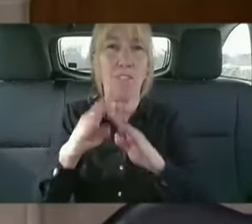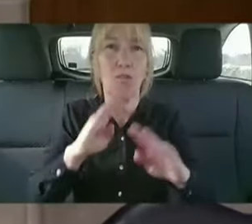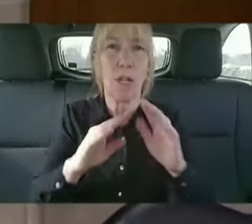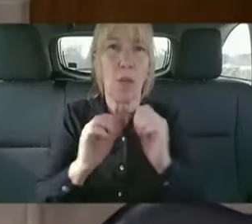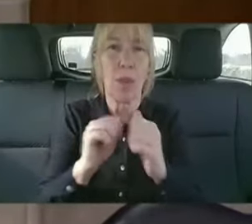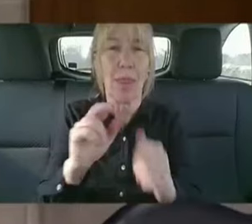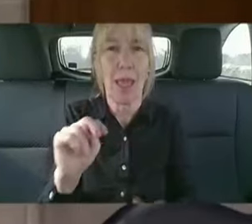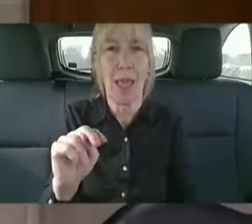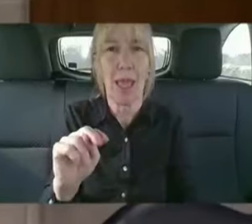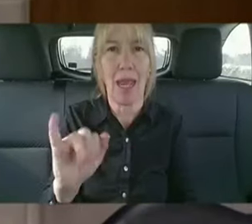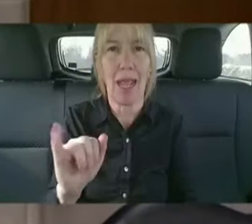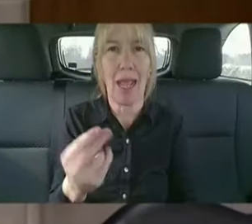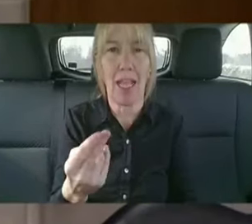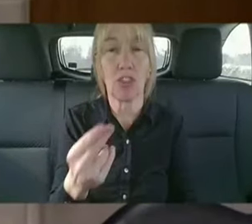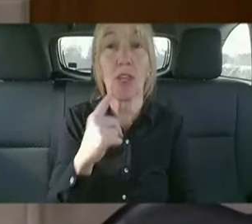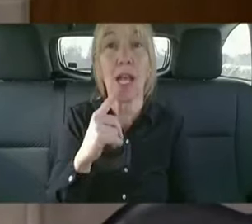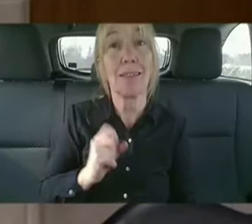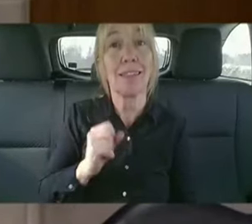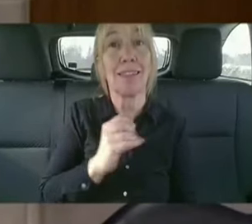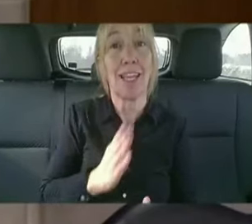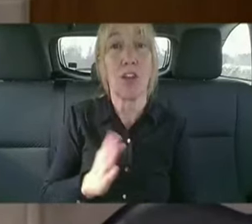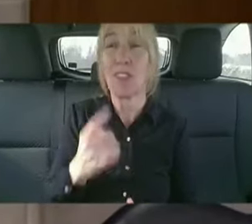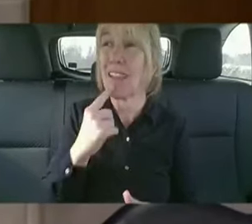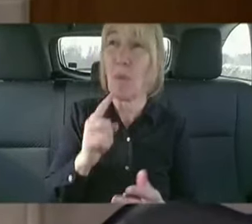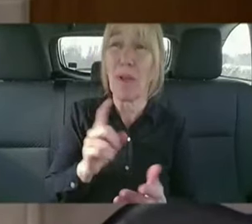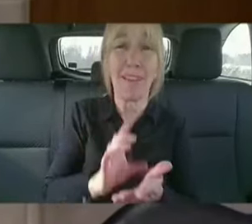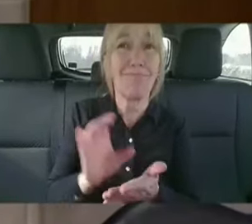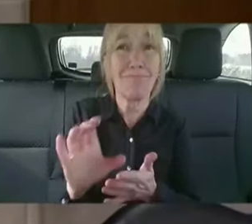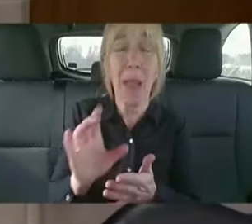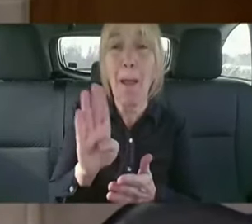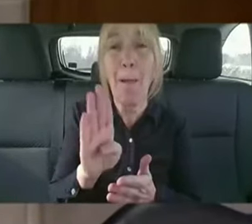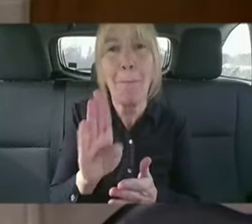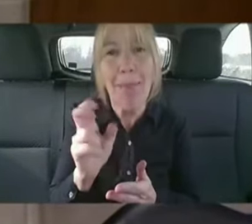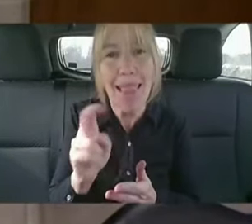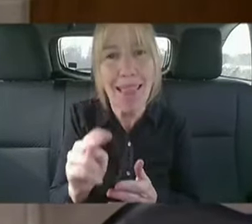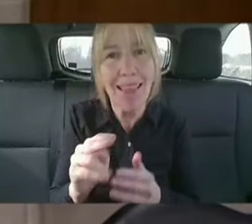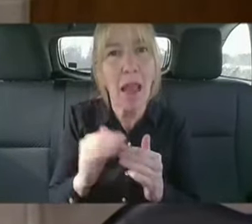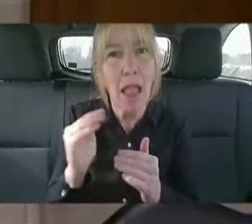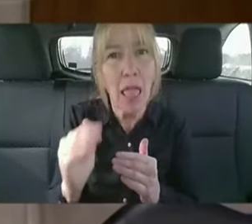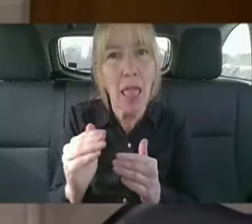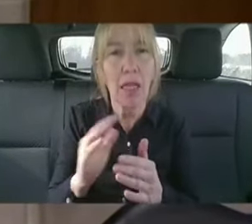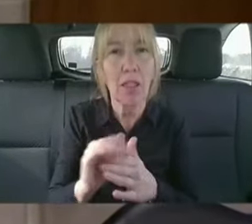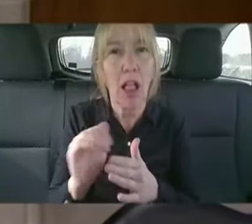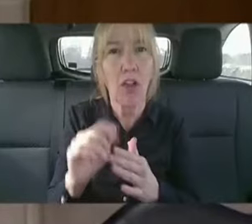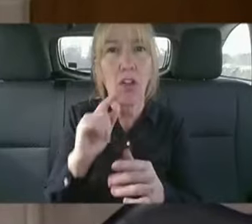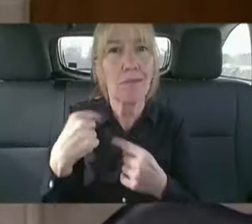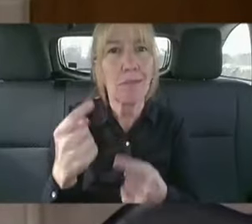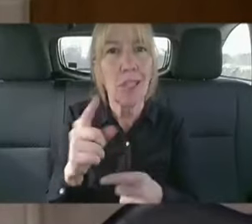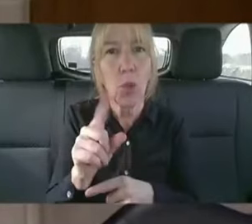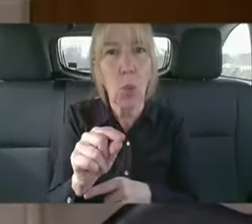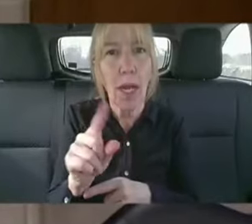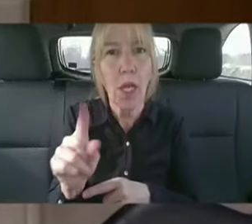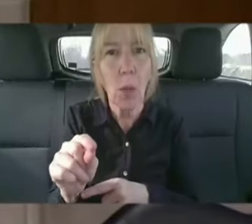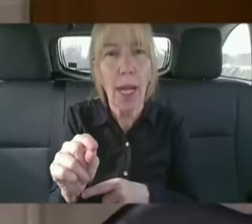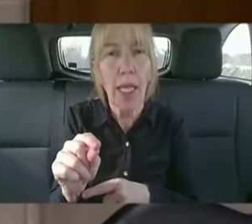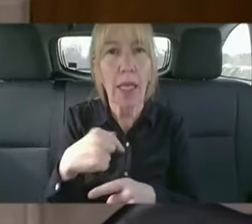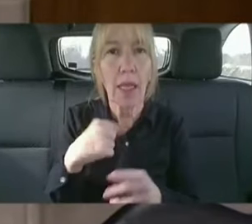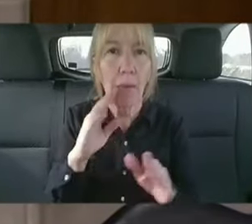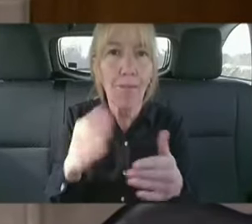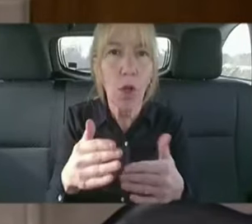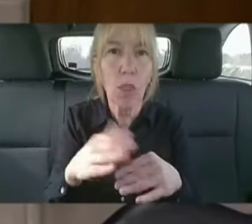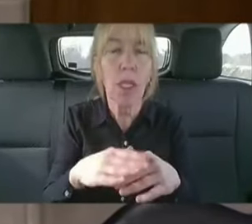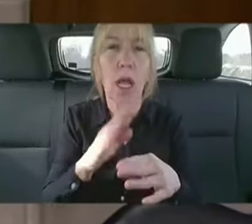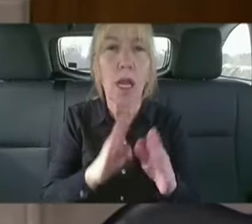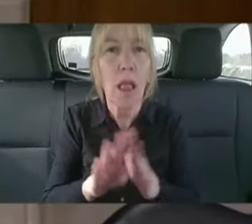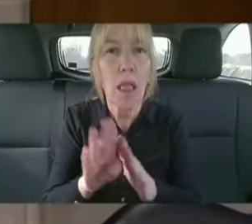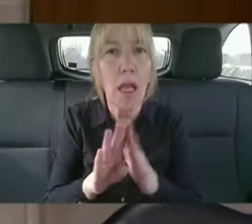Senator Baldwin pointed out, we gave them over $1 billion December of 2020. They've been focused on, as I call it, forming committees and